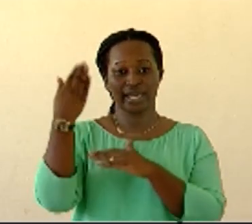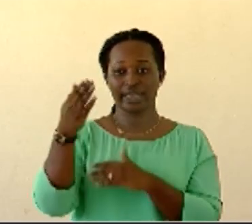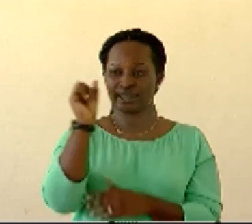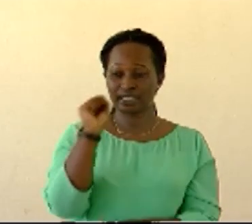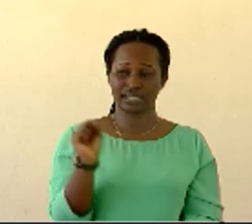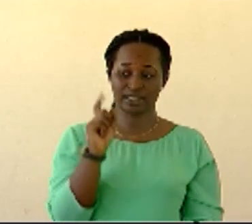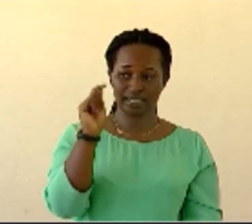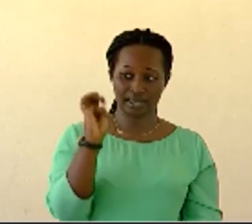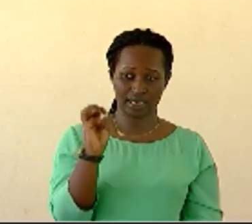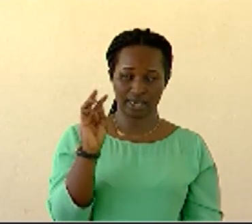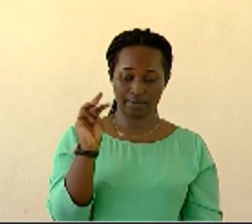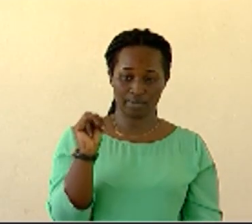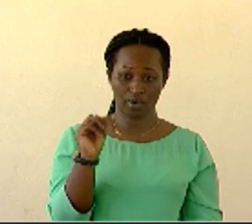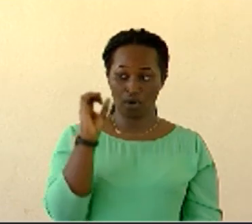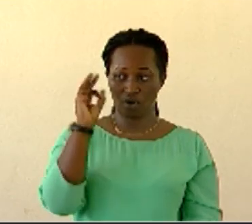shows negative